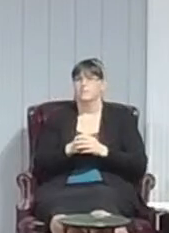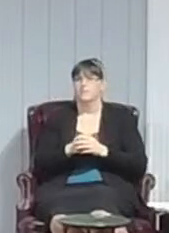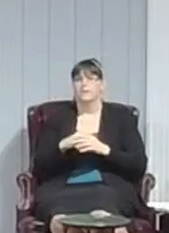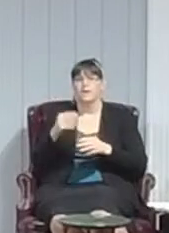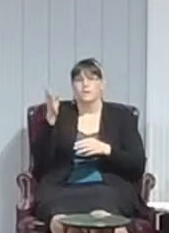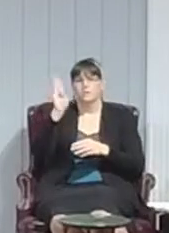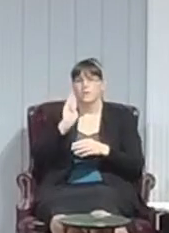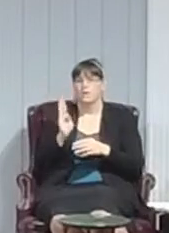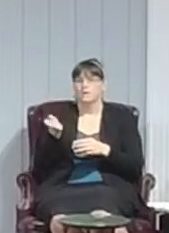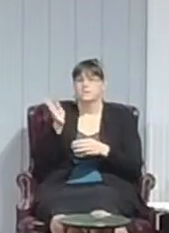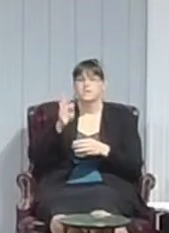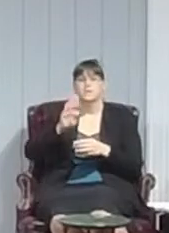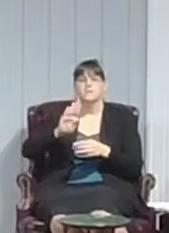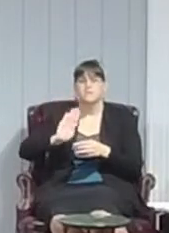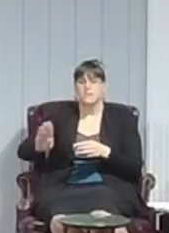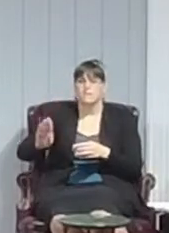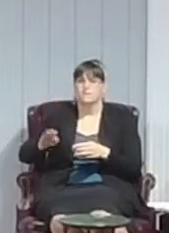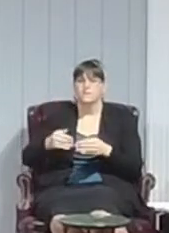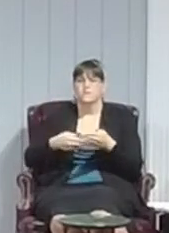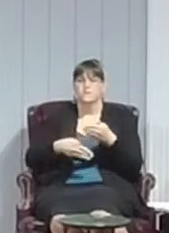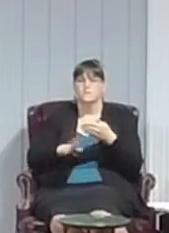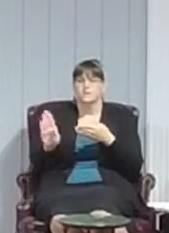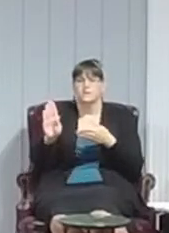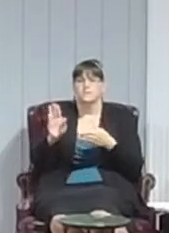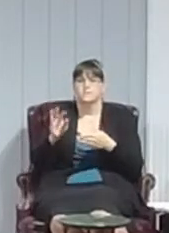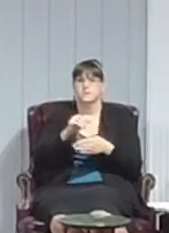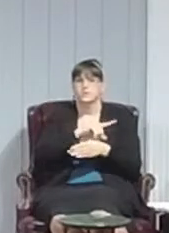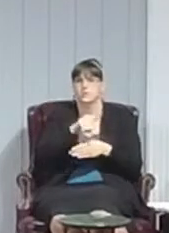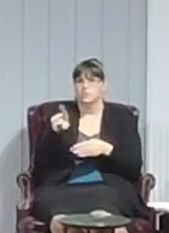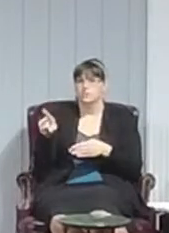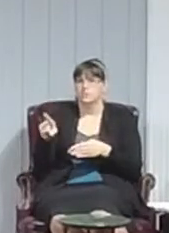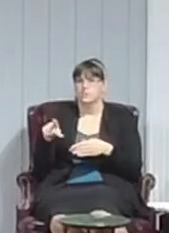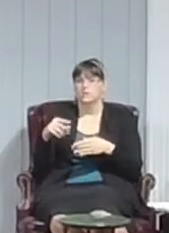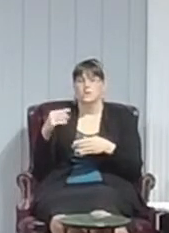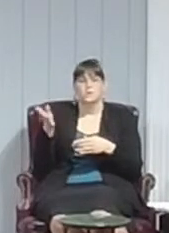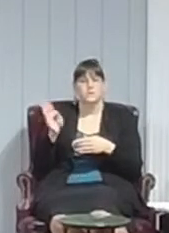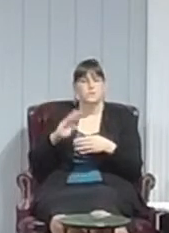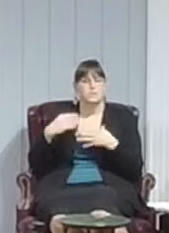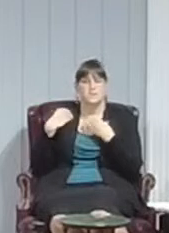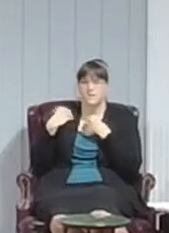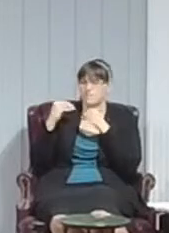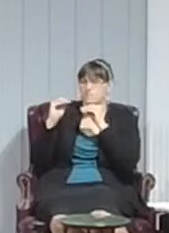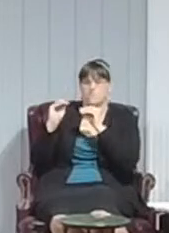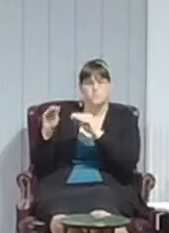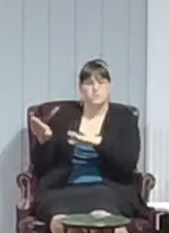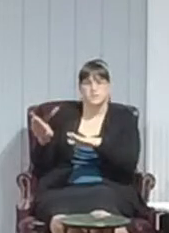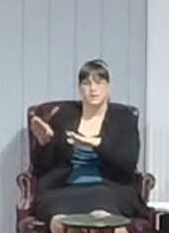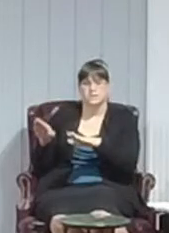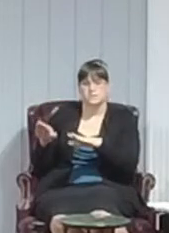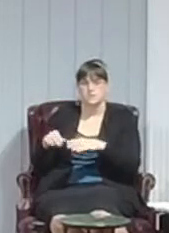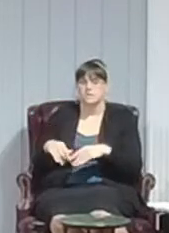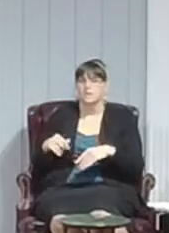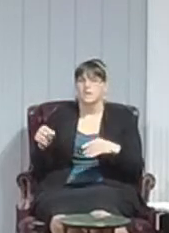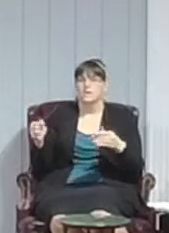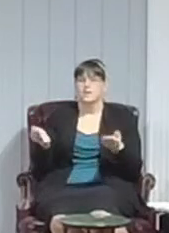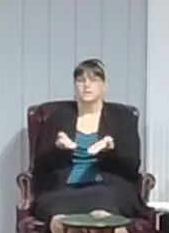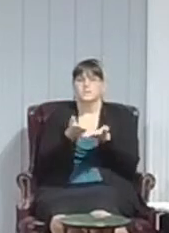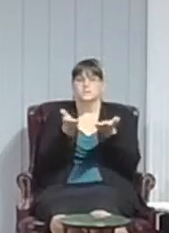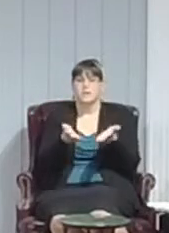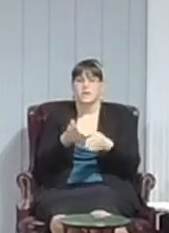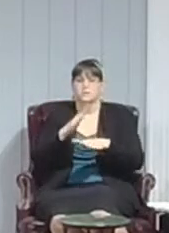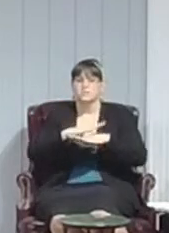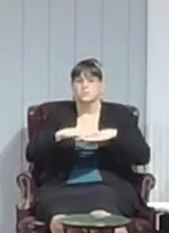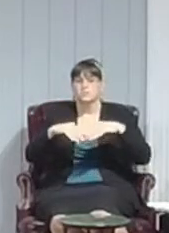God doesn't ever leave you. God doesn't ever forsake you. He is right. He is there to comfort you